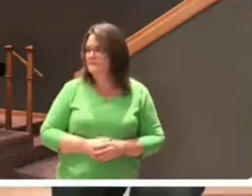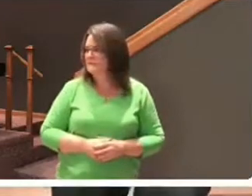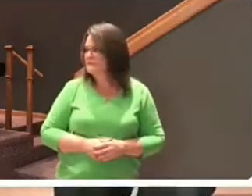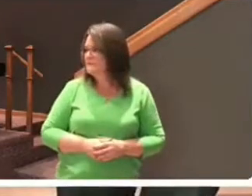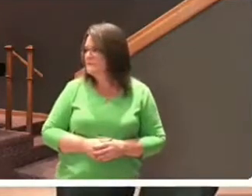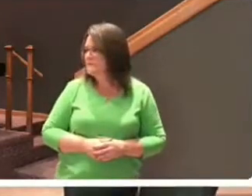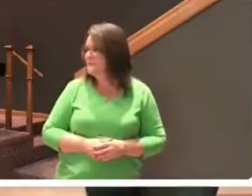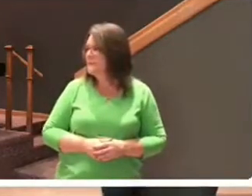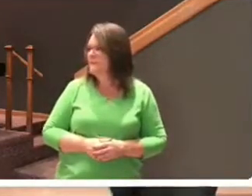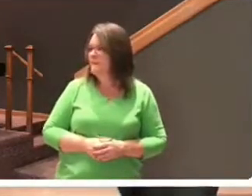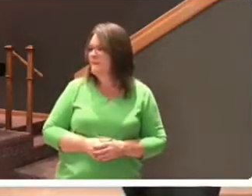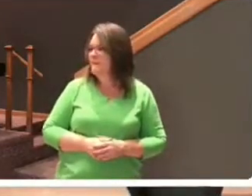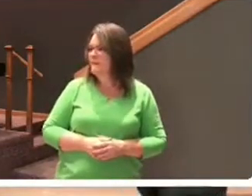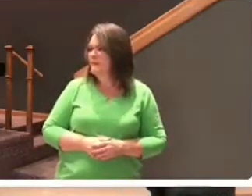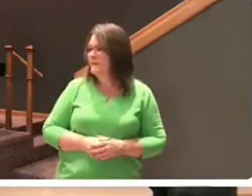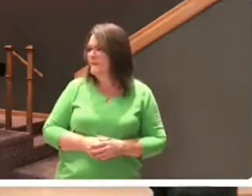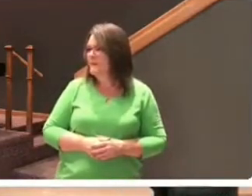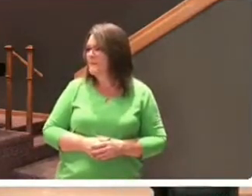Come on up.